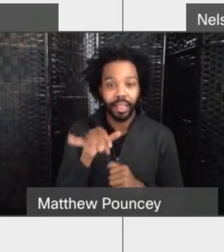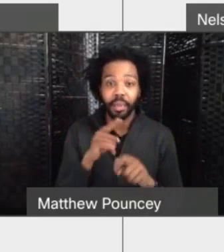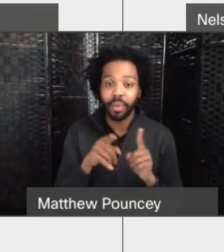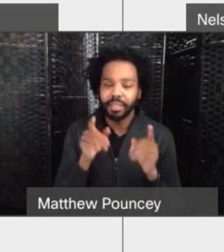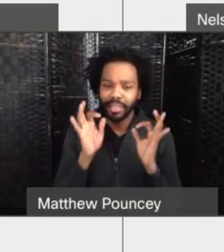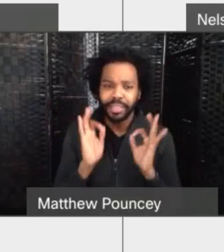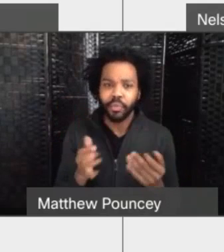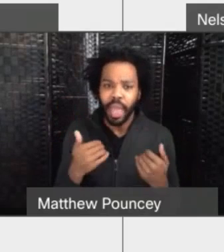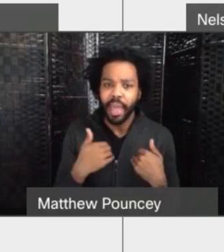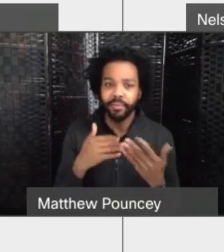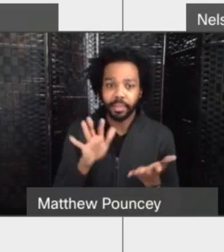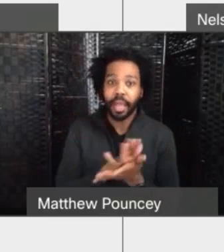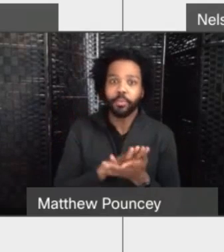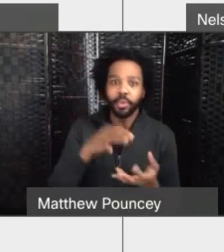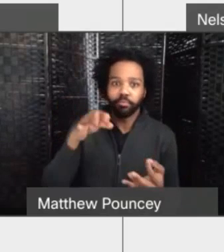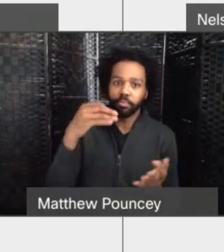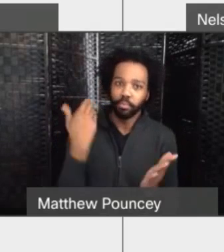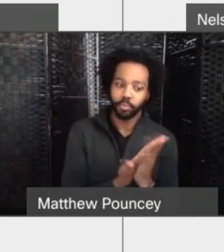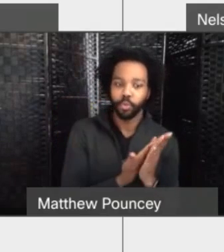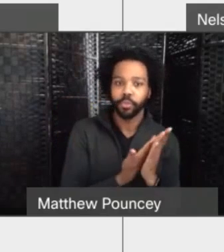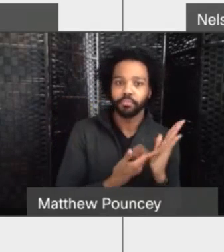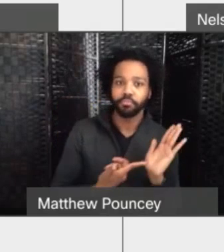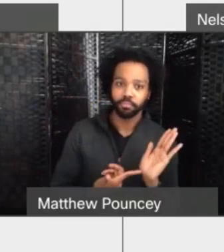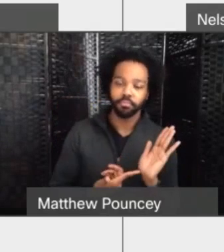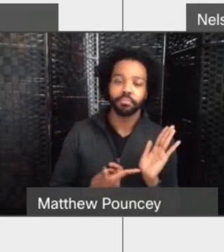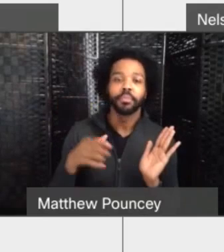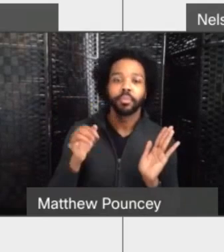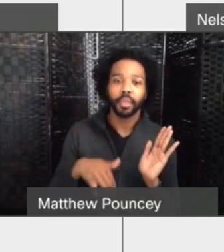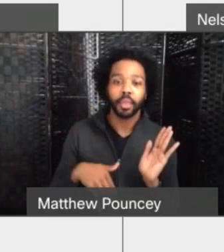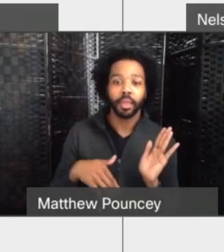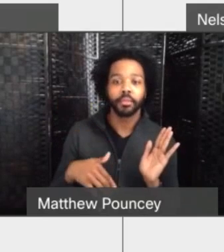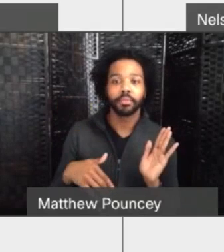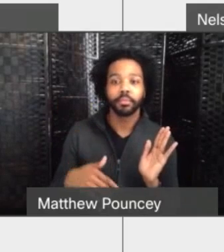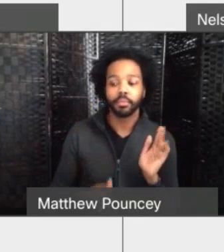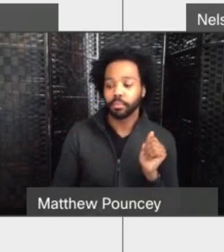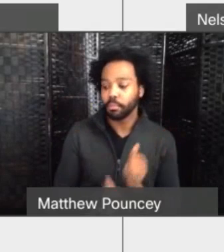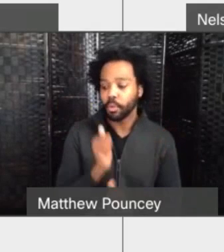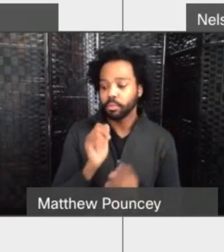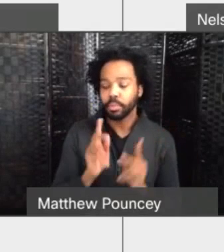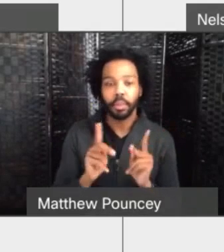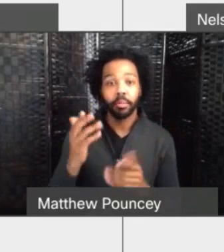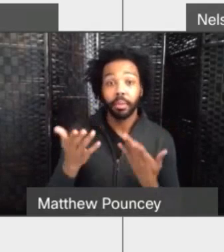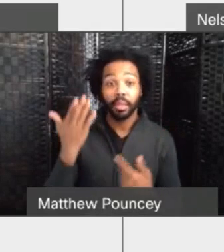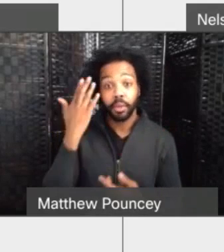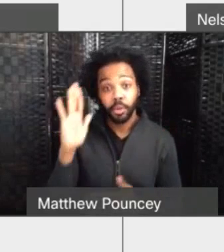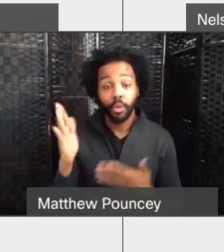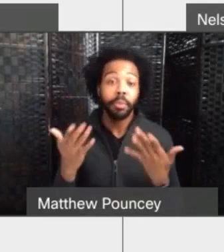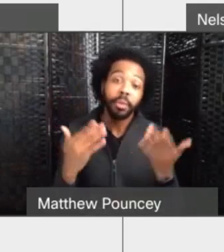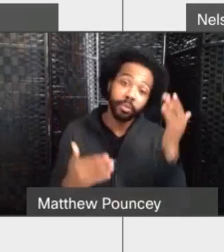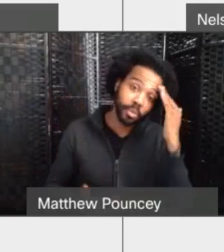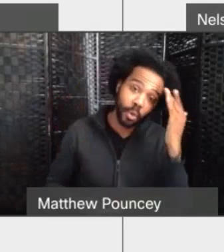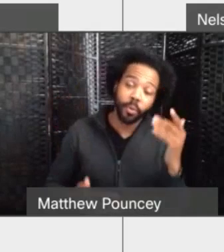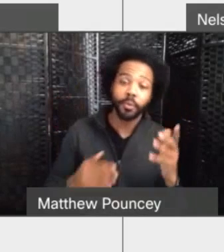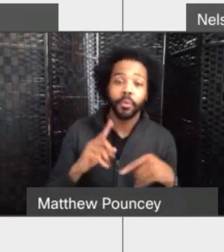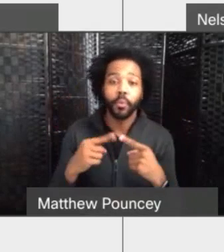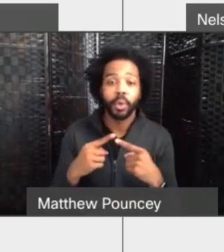that documented because, you know, as most people don't know, maybe they do, that whenever someone